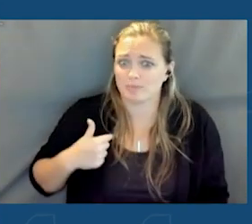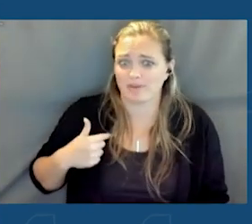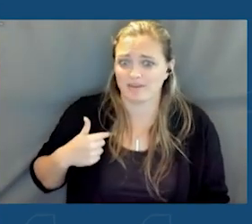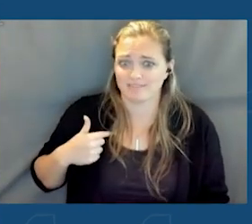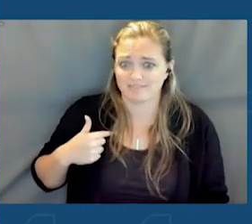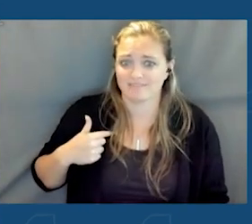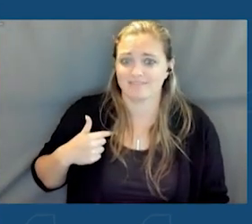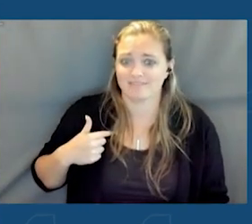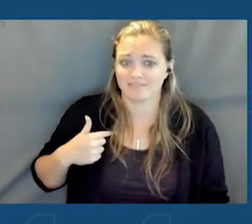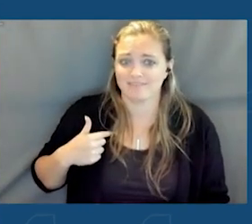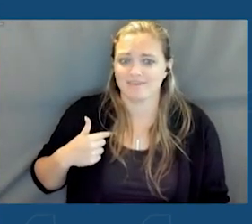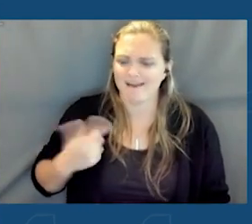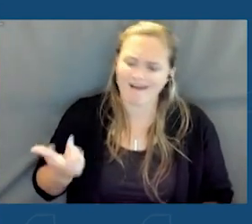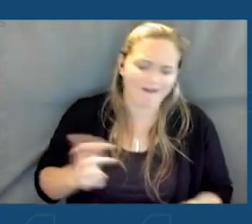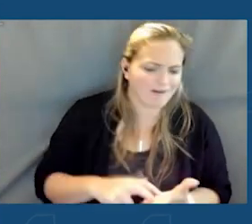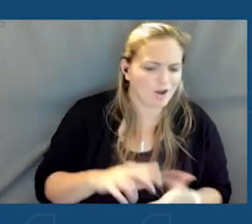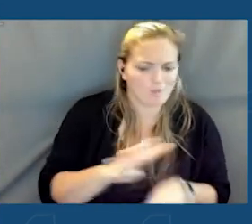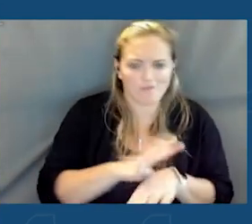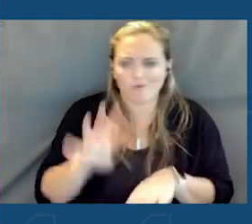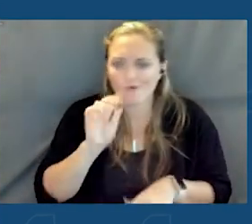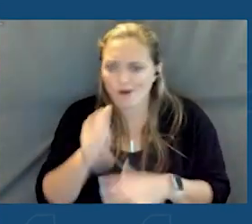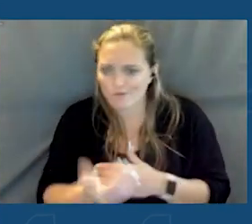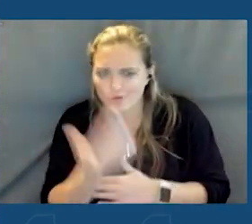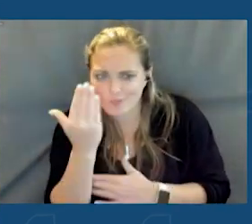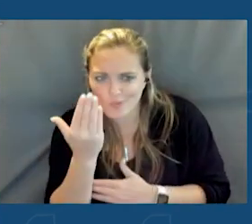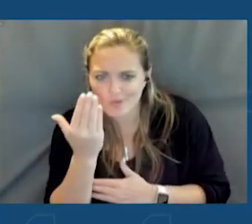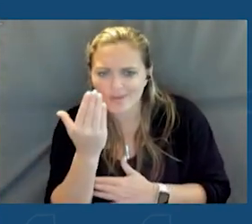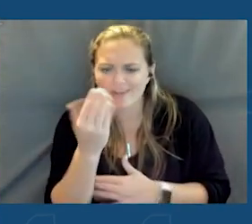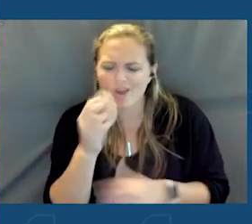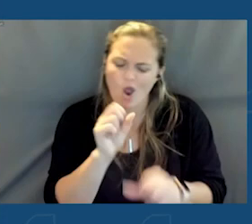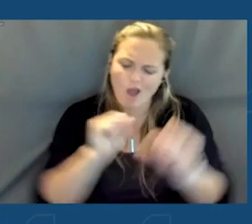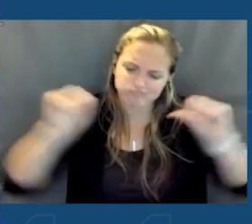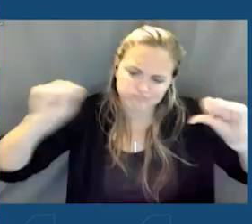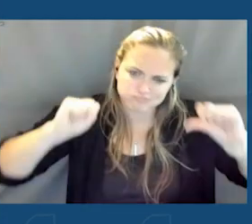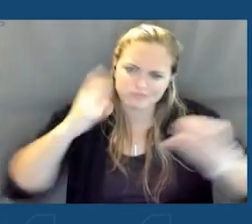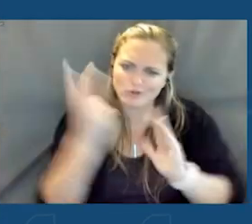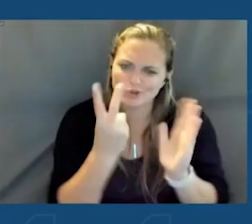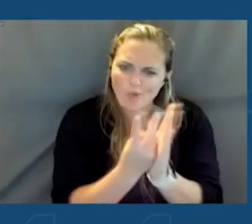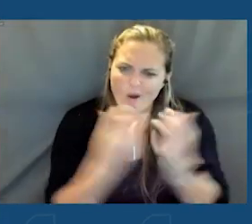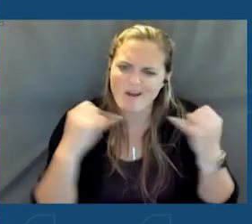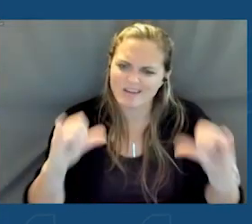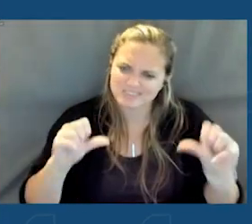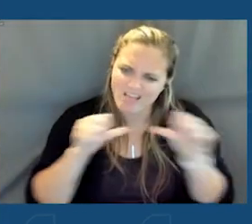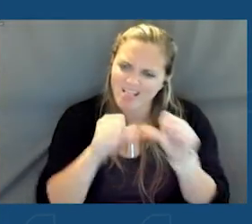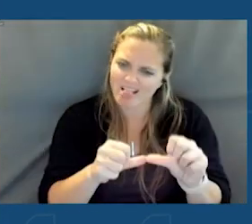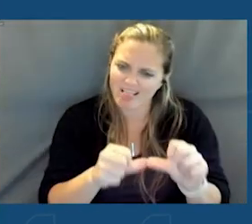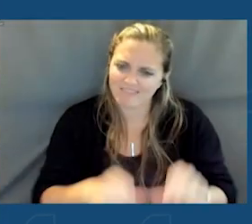I get up at 4 o'clock every morning, work out for 2 hours. I still got it.